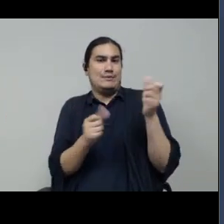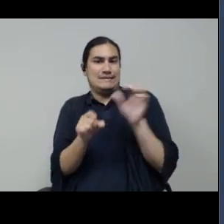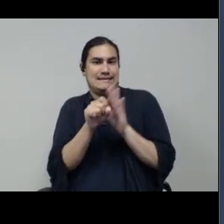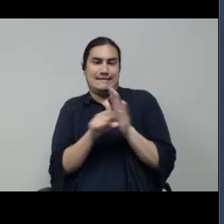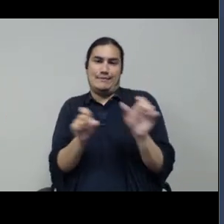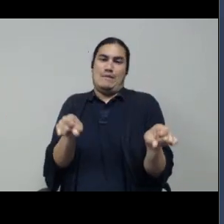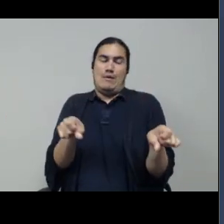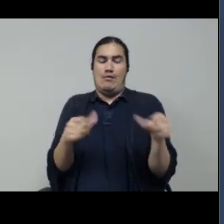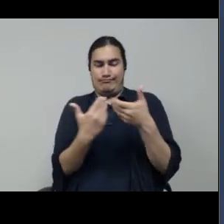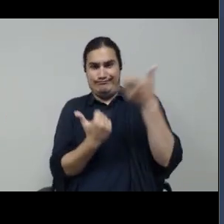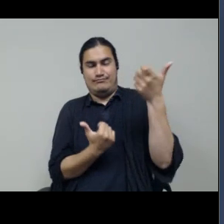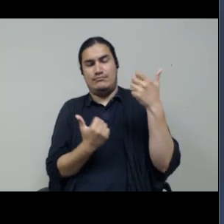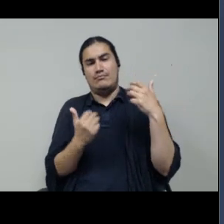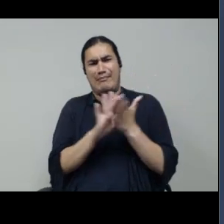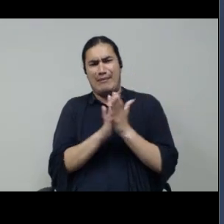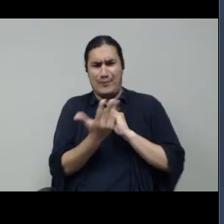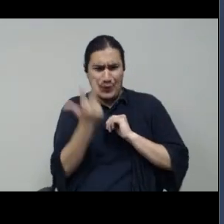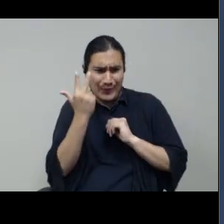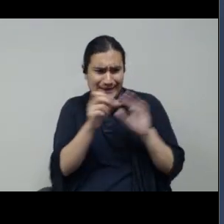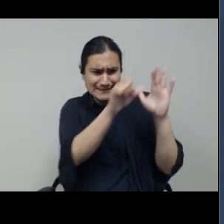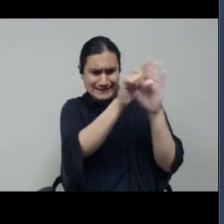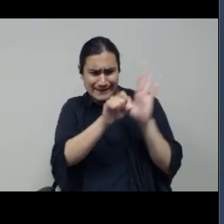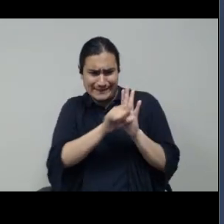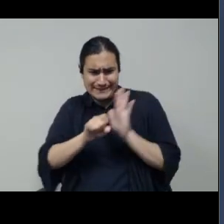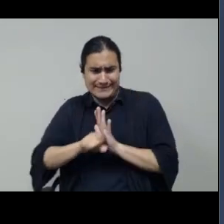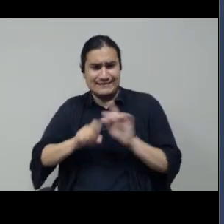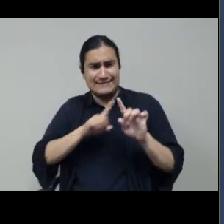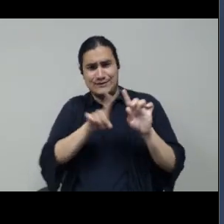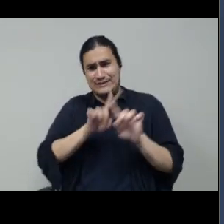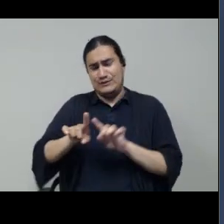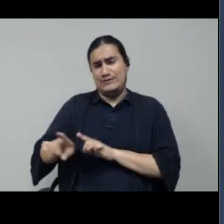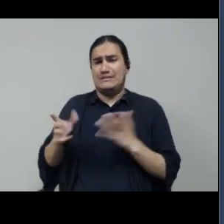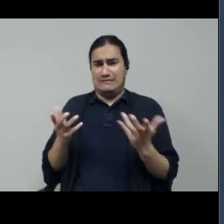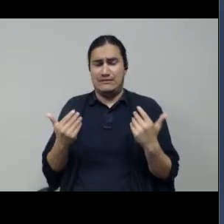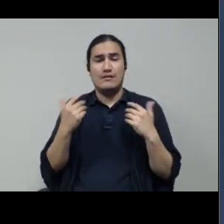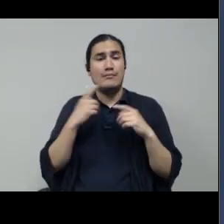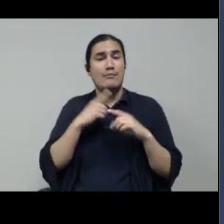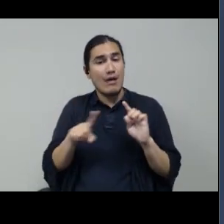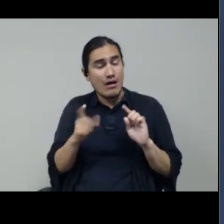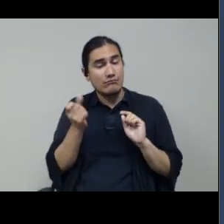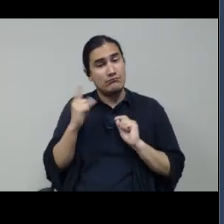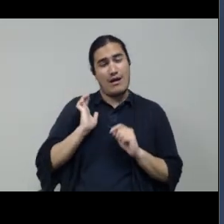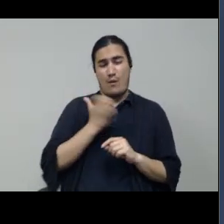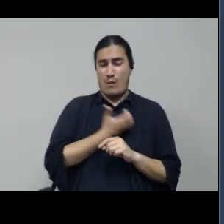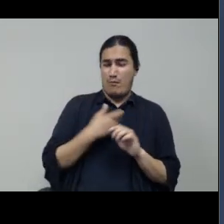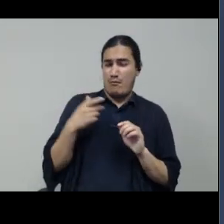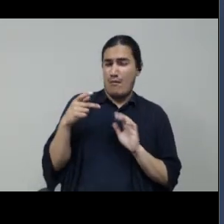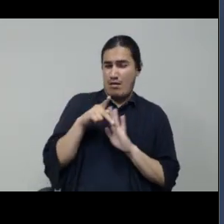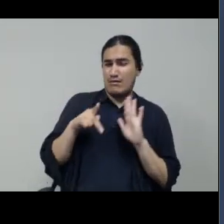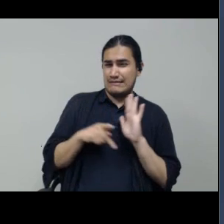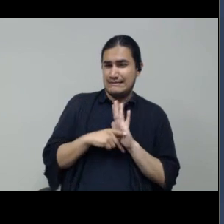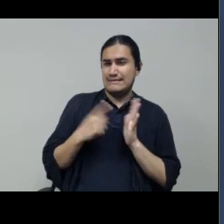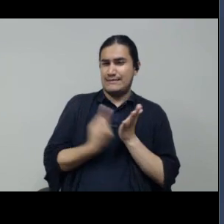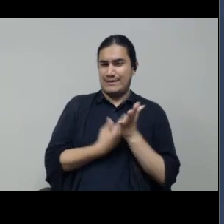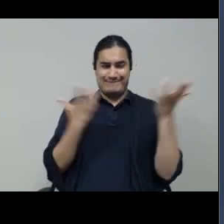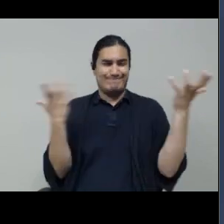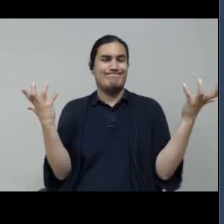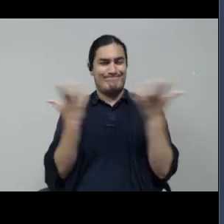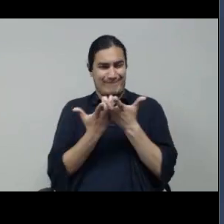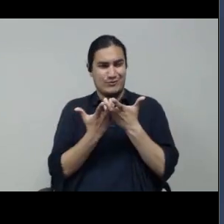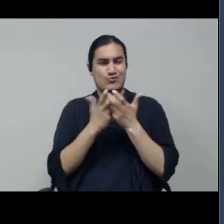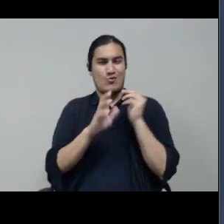could be 3 states, and they're very different. But sometimes our policies are a one size fits all. And